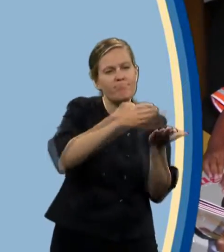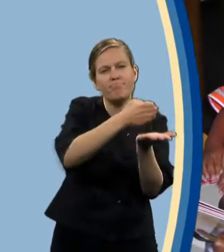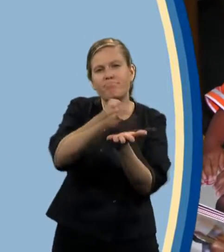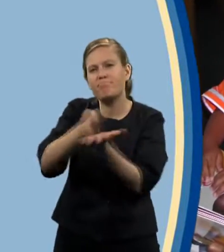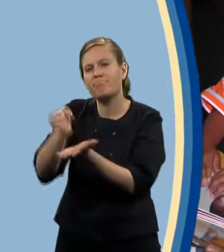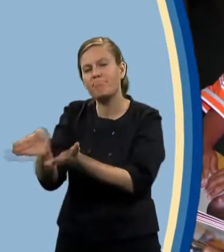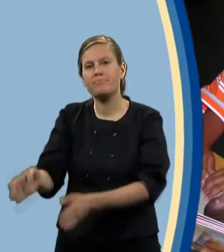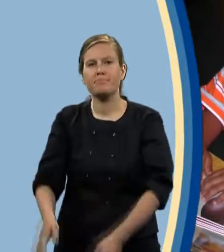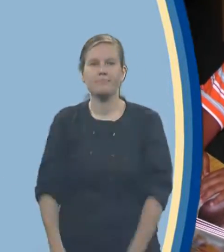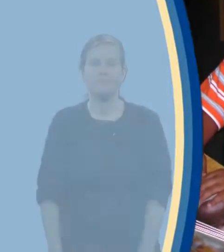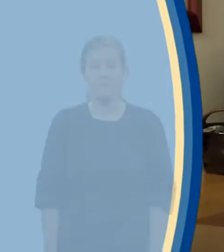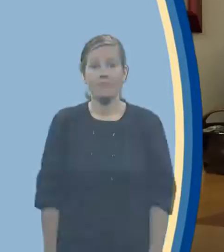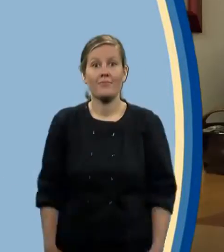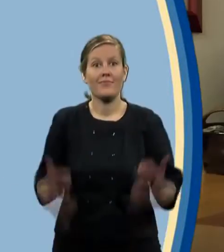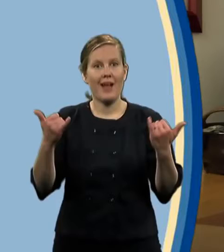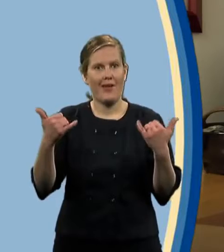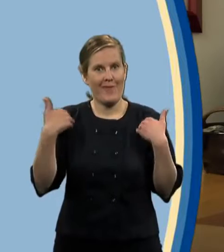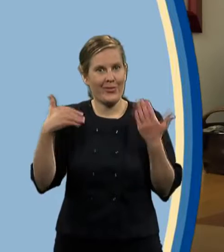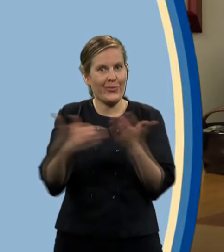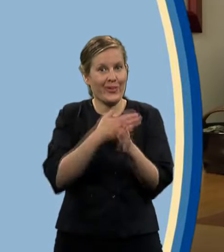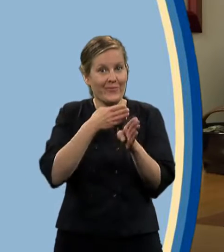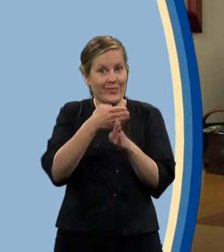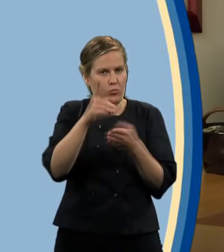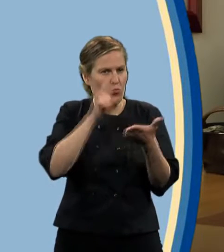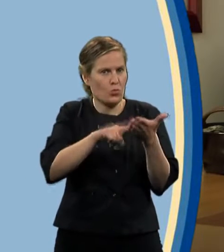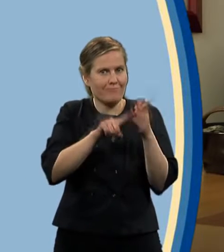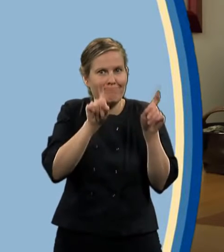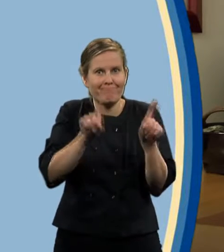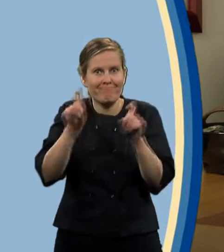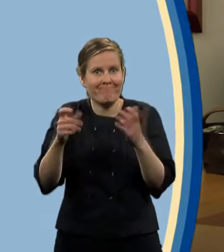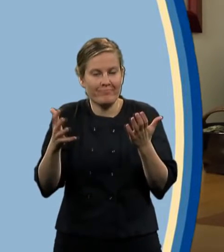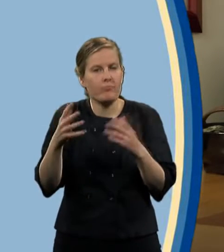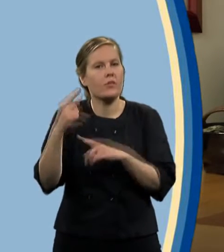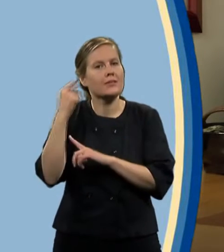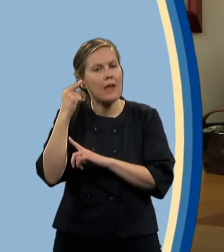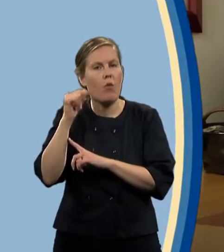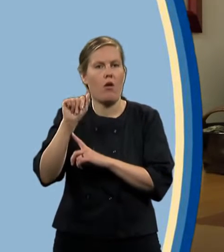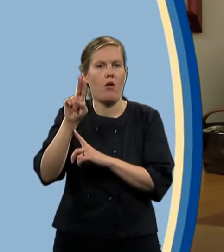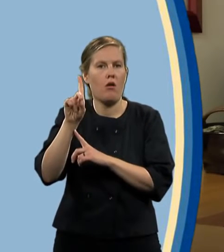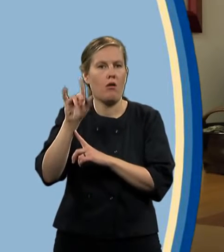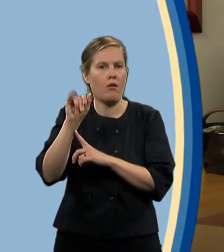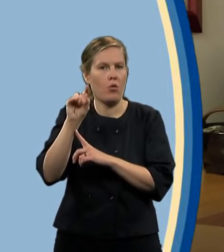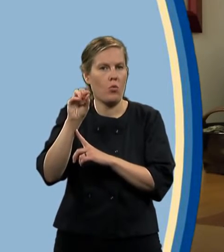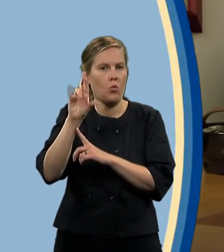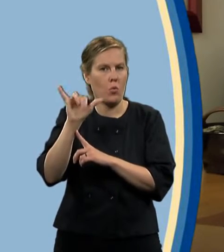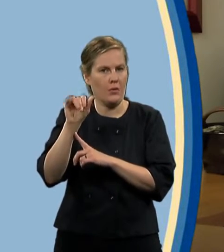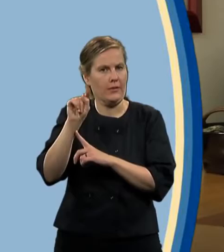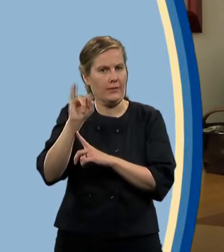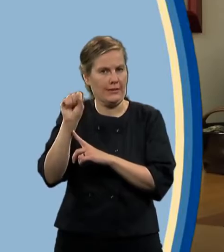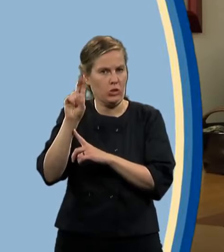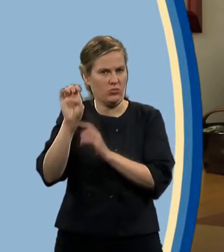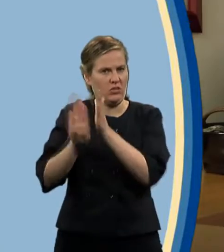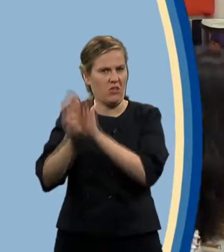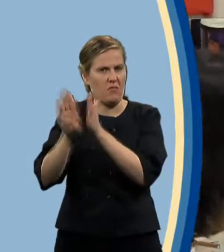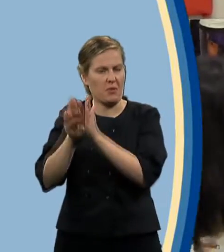research. A new line of research now is we're testing hypotheses about